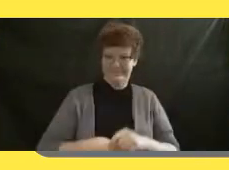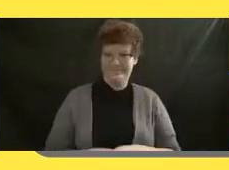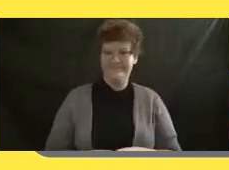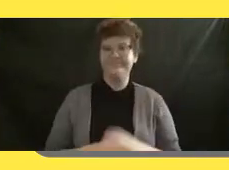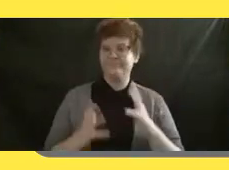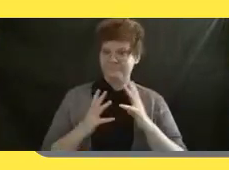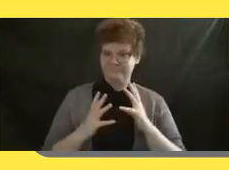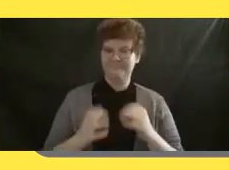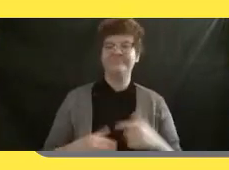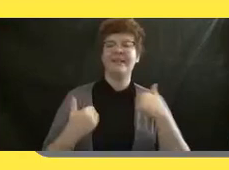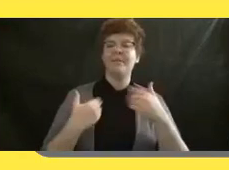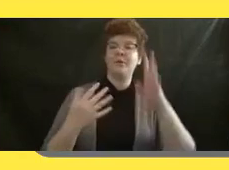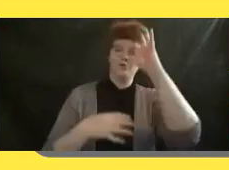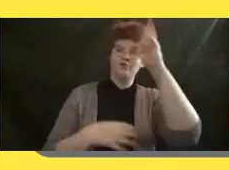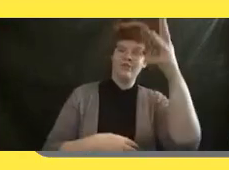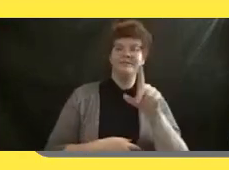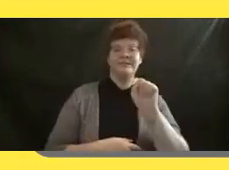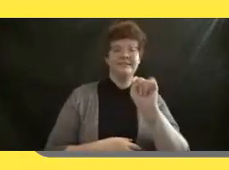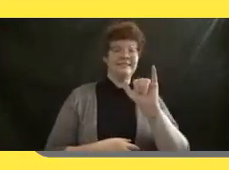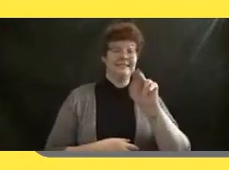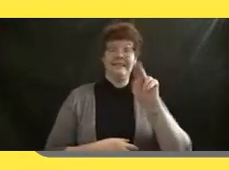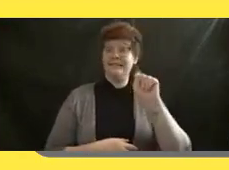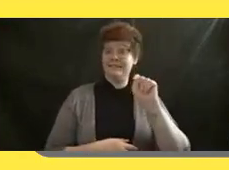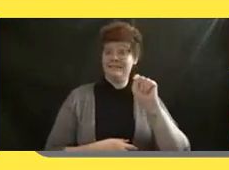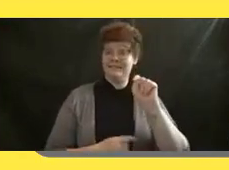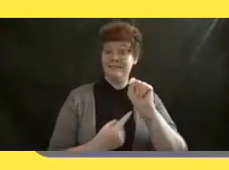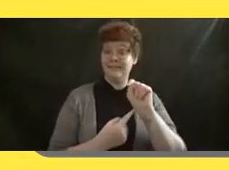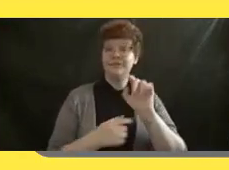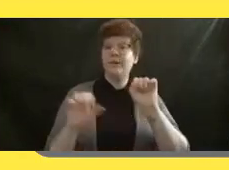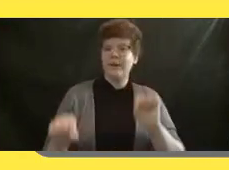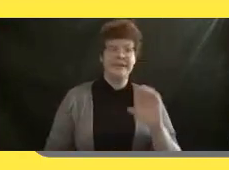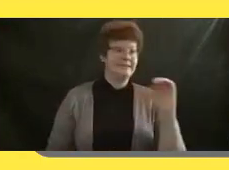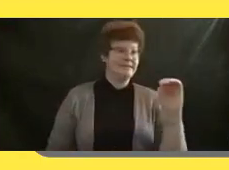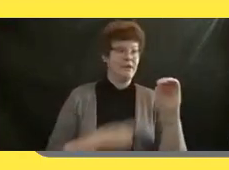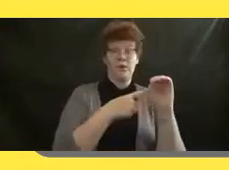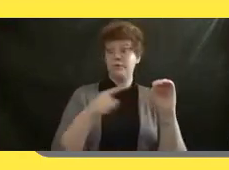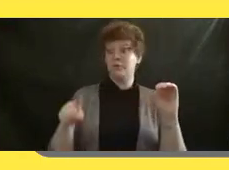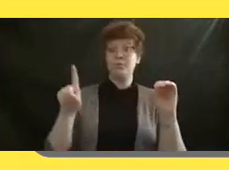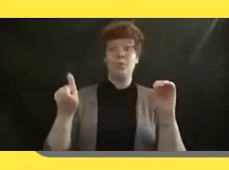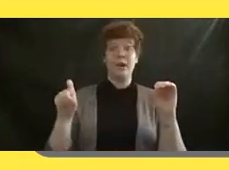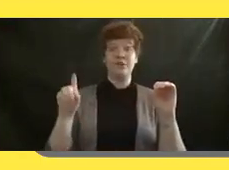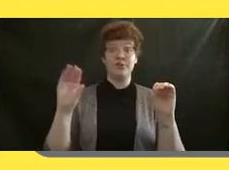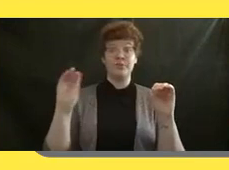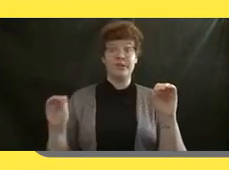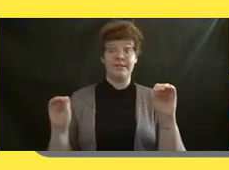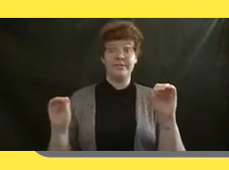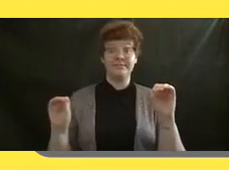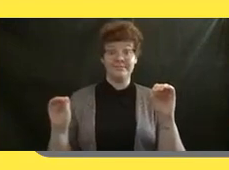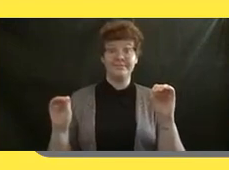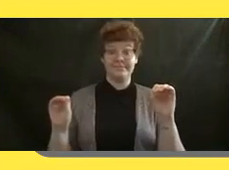of that, and it's just simply, you can go from 0 to 100%, and I want this to